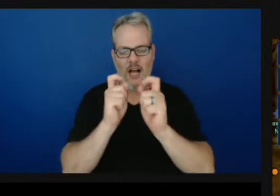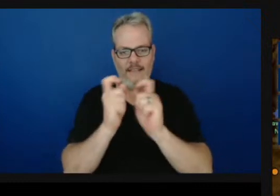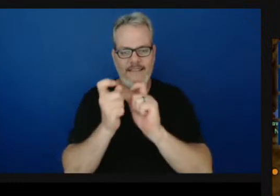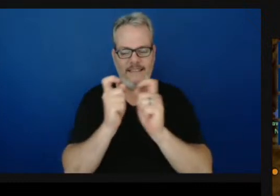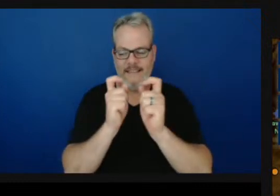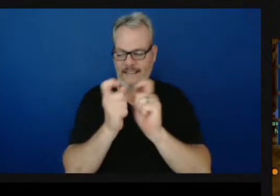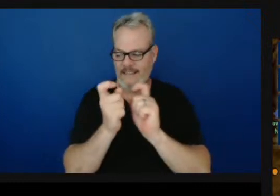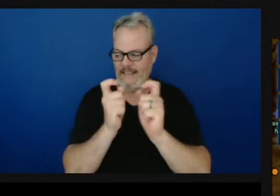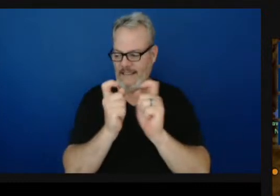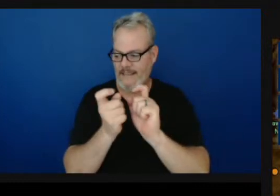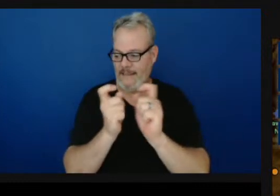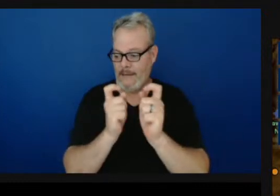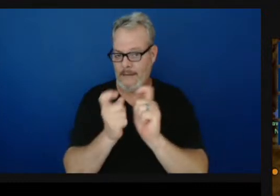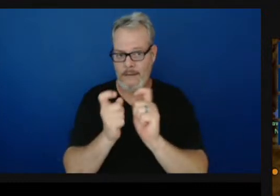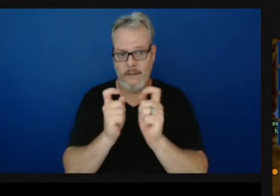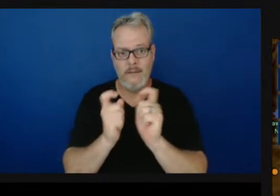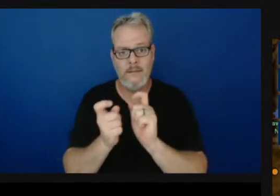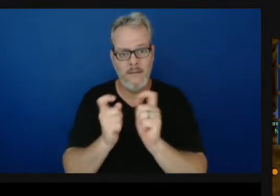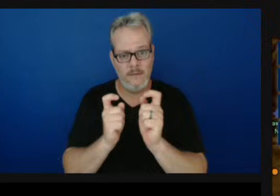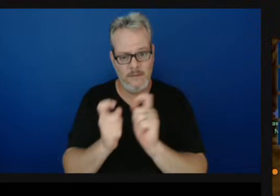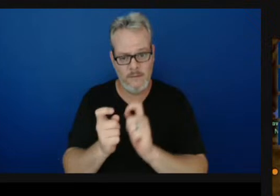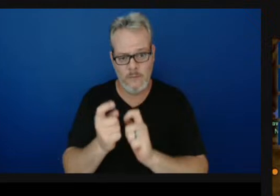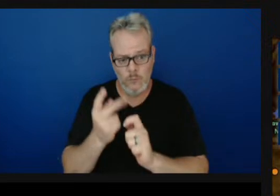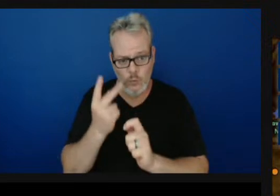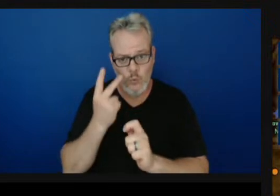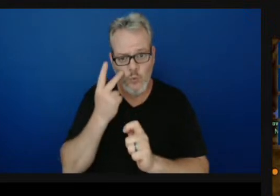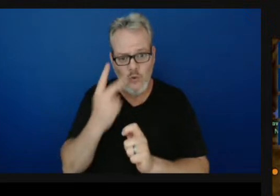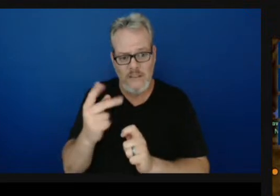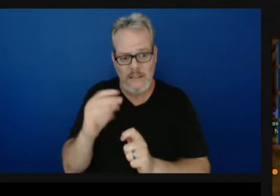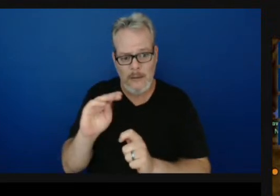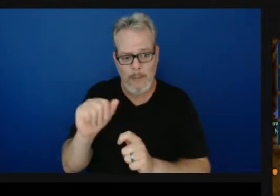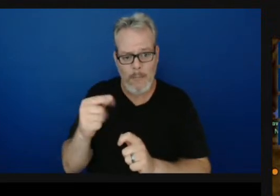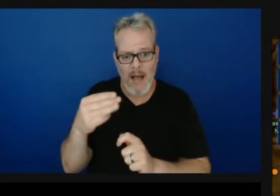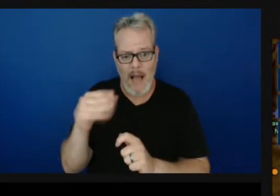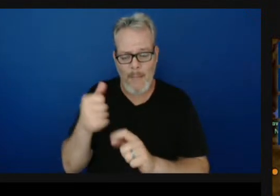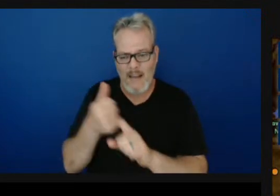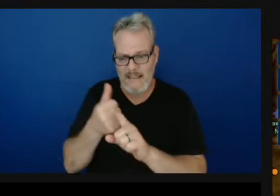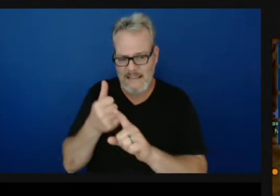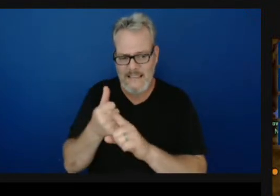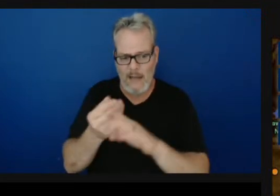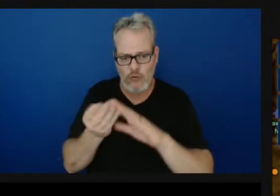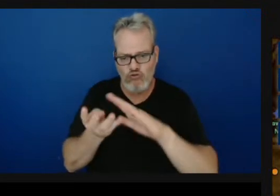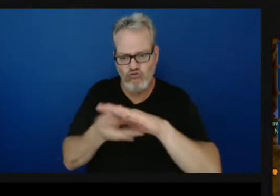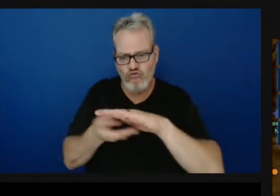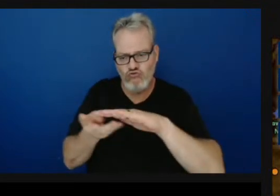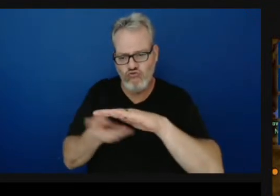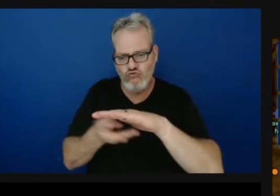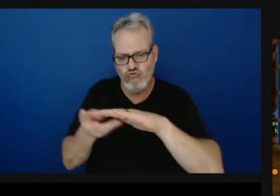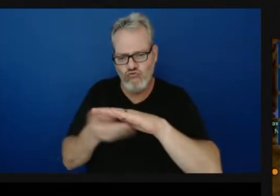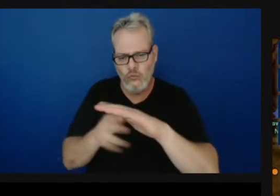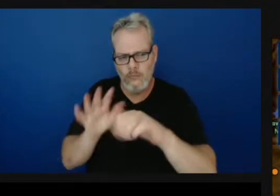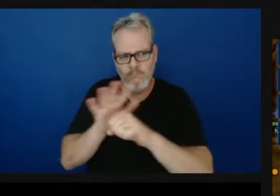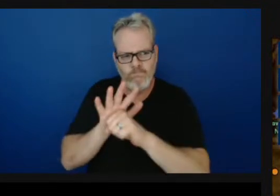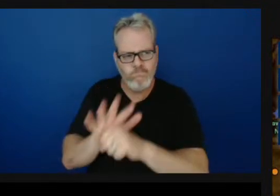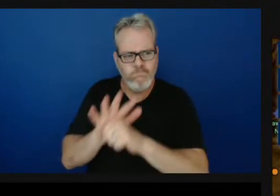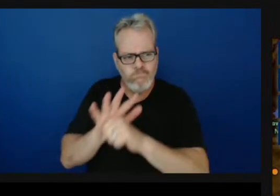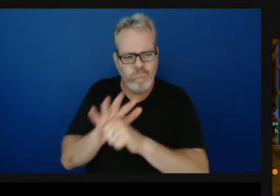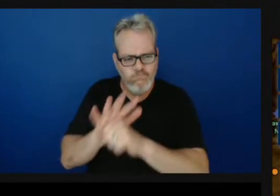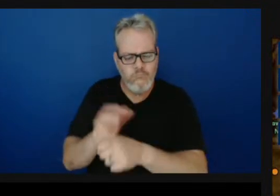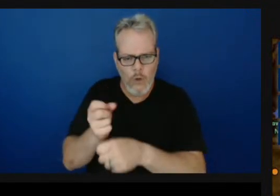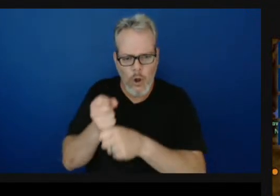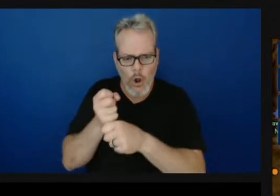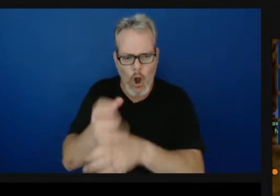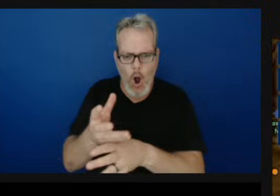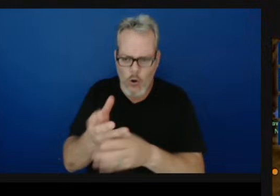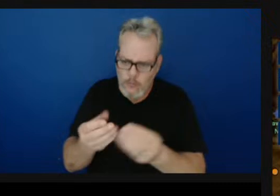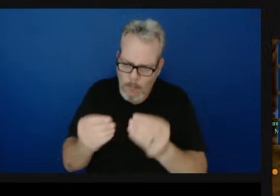when magma is reestablished into that area to pressurize and cause more earthquakes and a further chapter in our